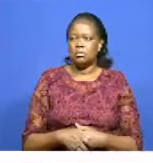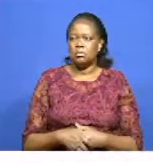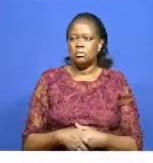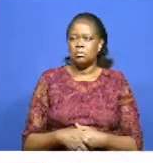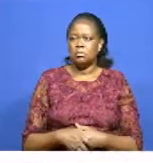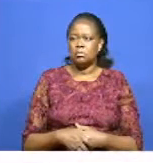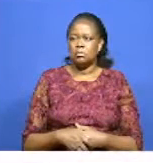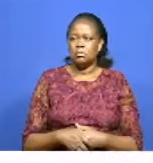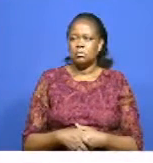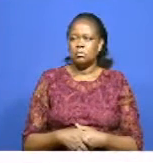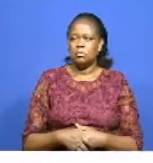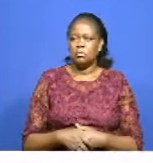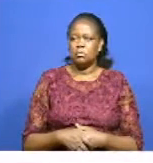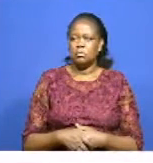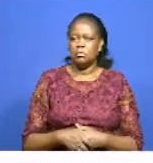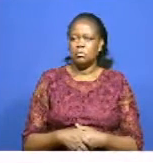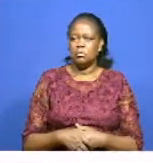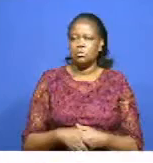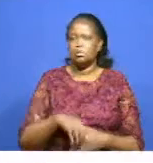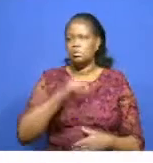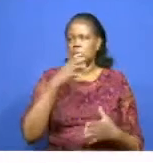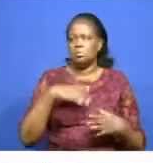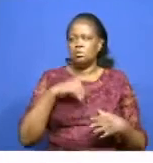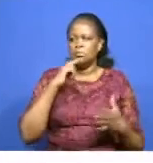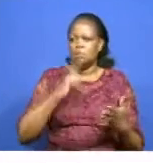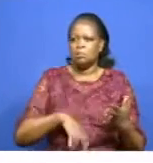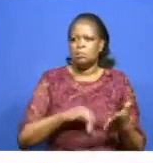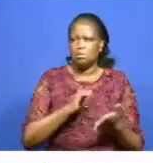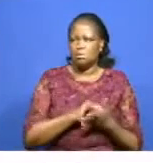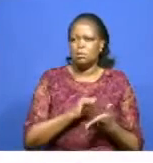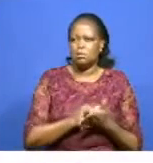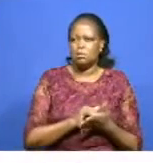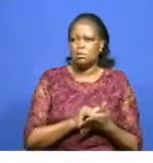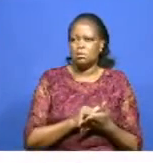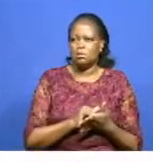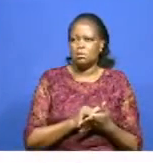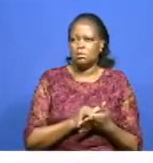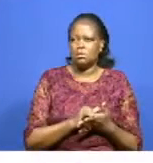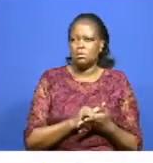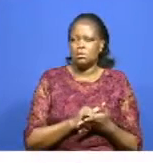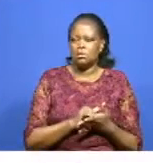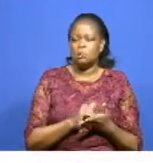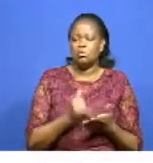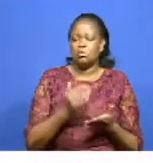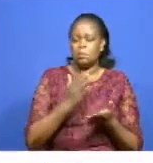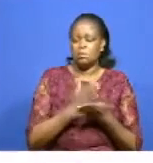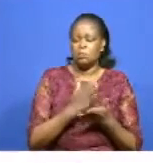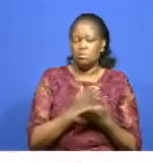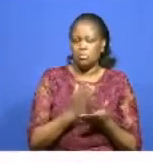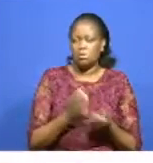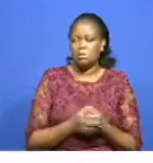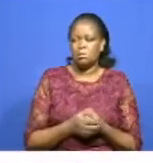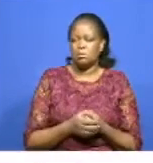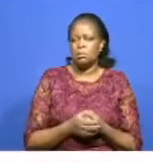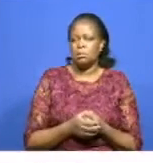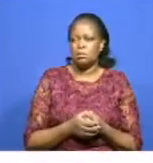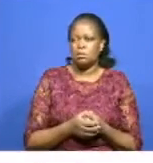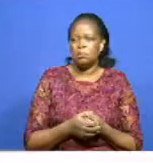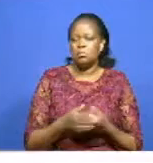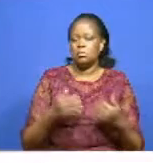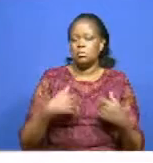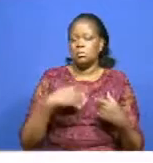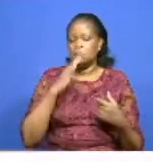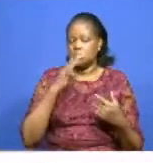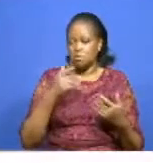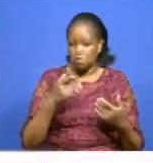of mental health? Like somebody said, that necessity is the mother of invention. Yes, we've been having